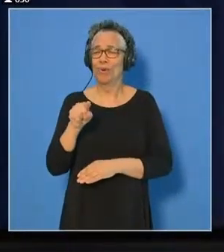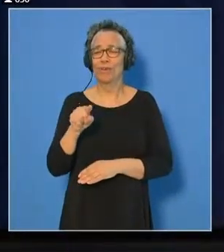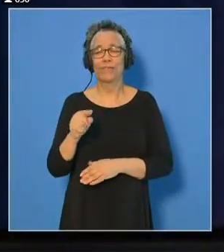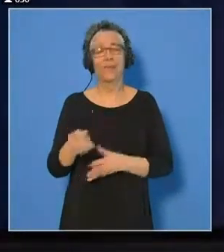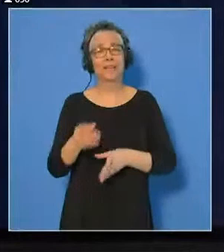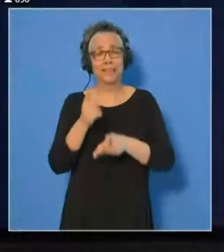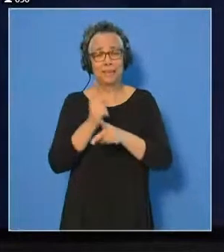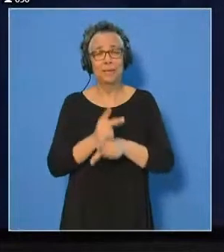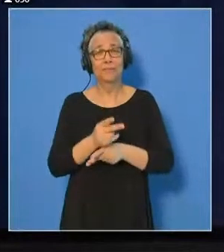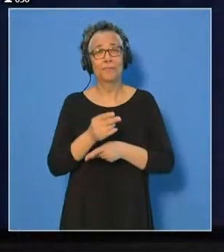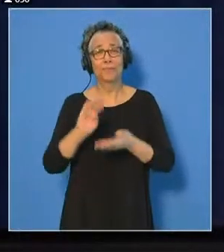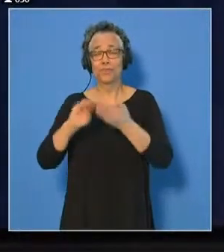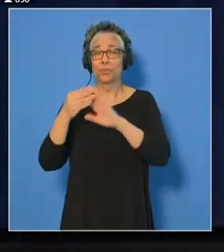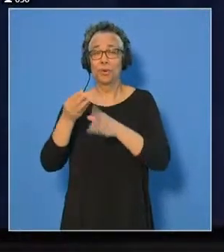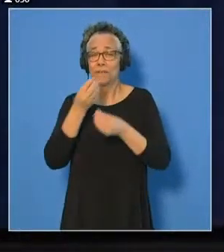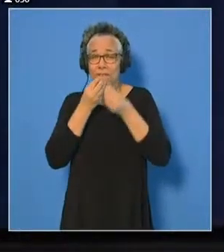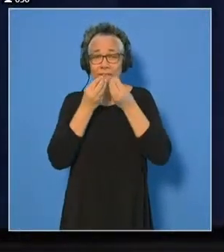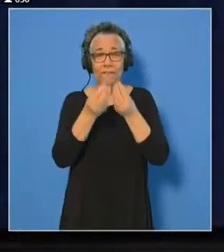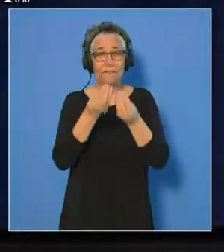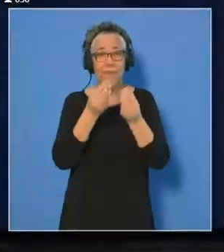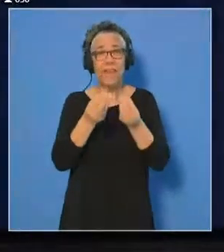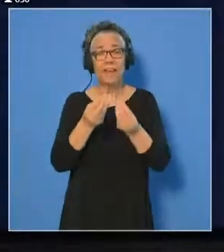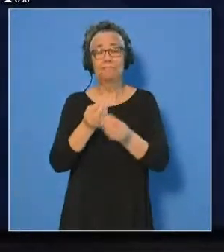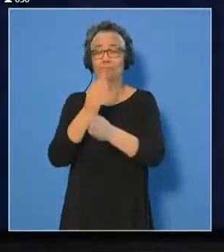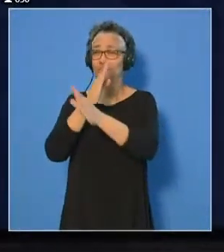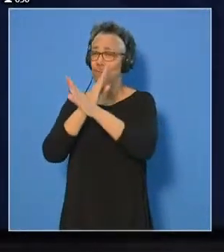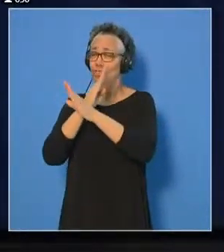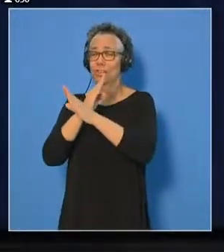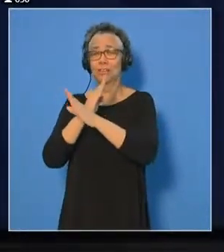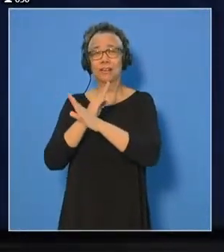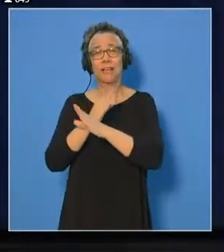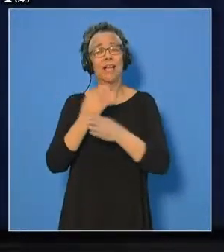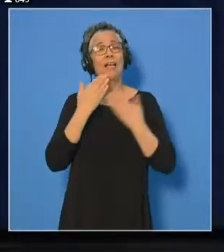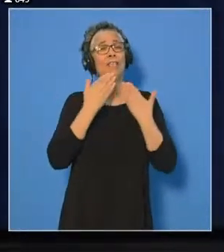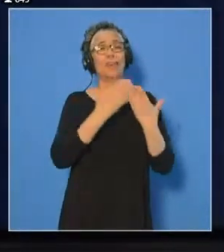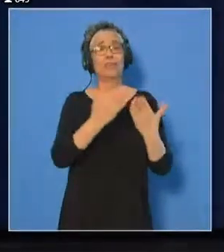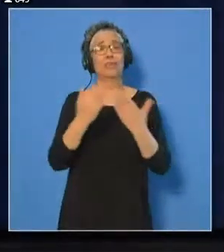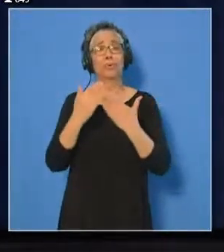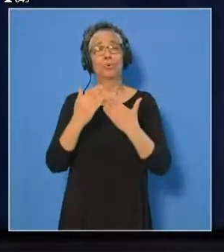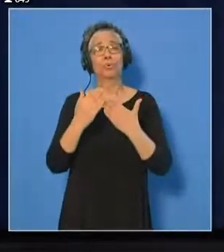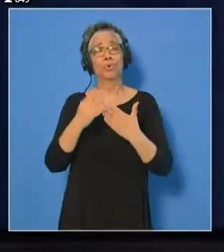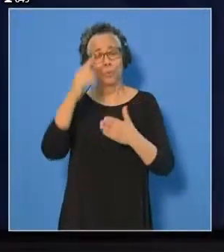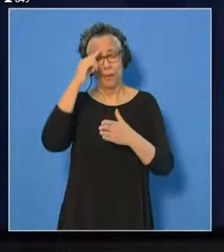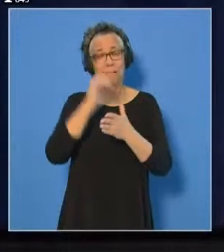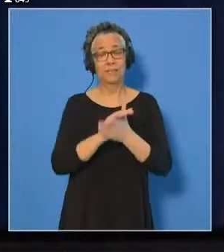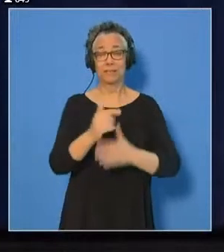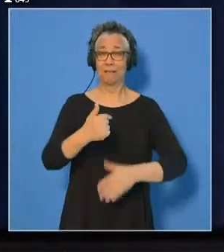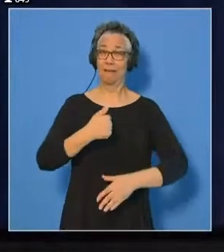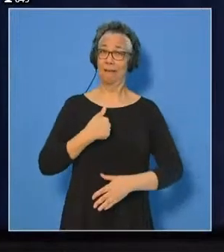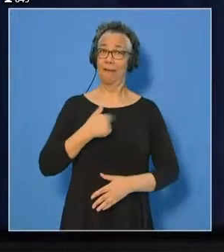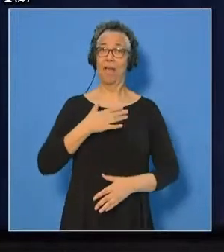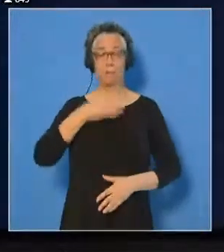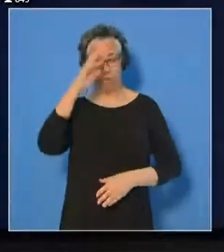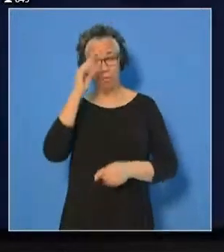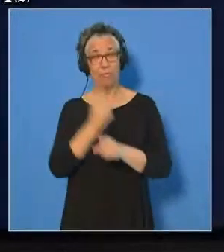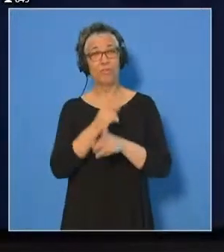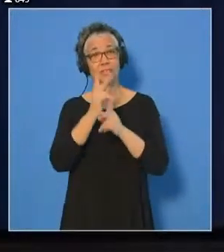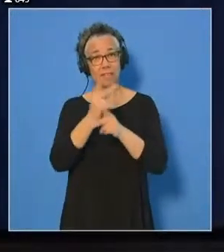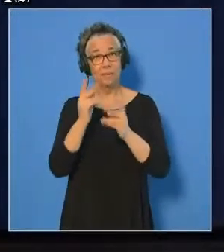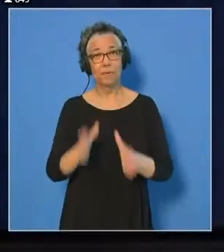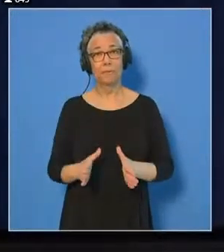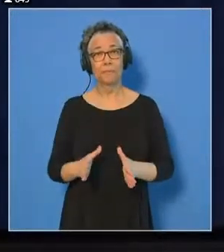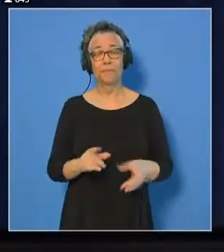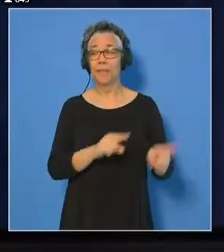and sheltered, and thank everyone who is living up to the adage that I am my brother's keeper. Now, as I share at the end of